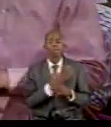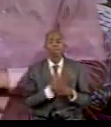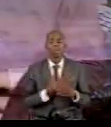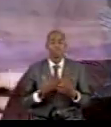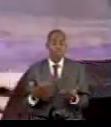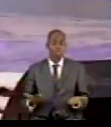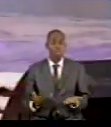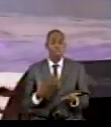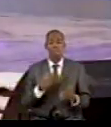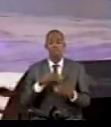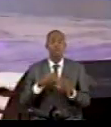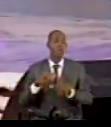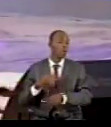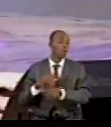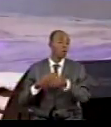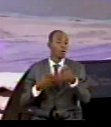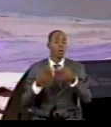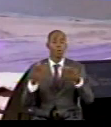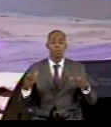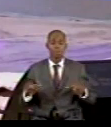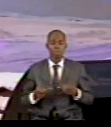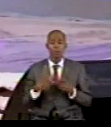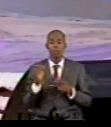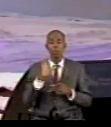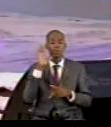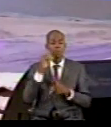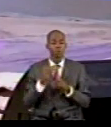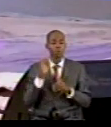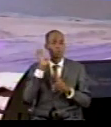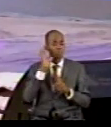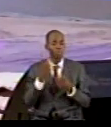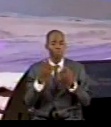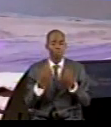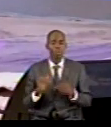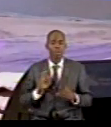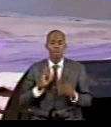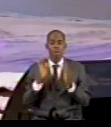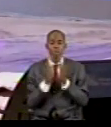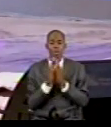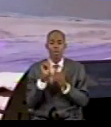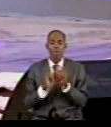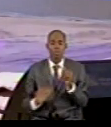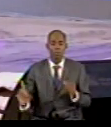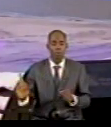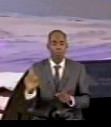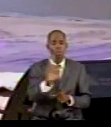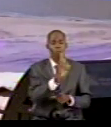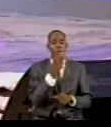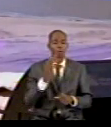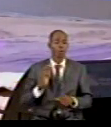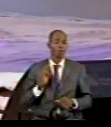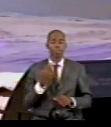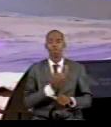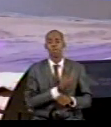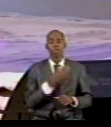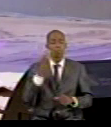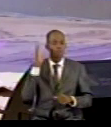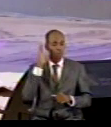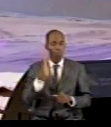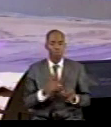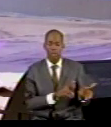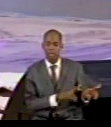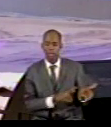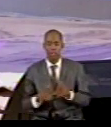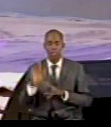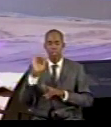other places where your word will come, I pray that every one of us will reverently come before